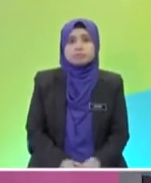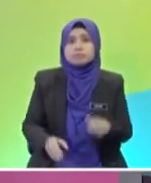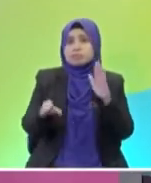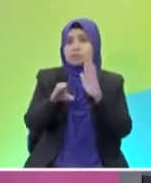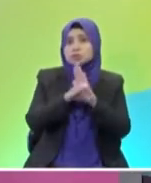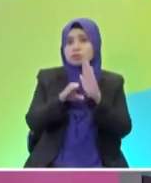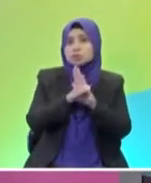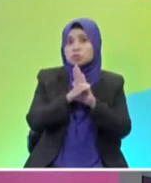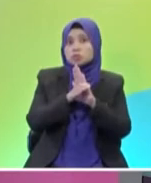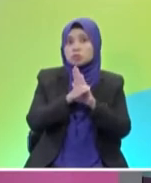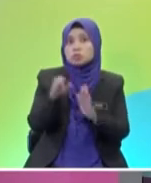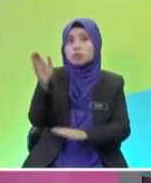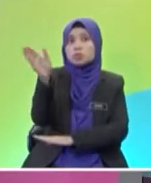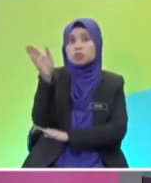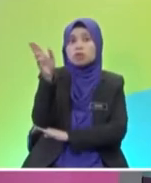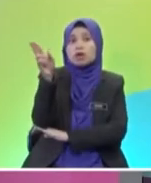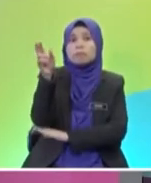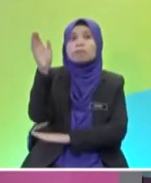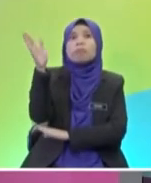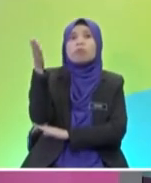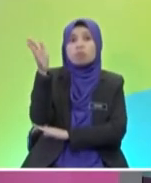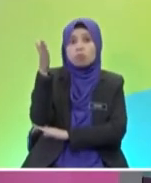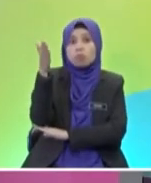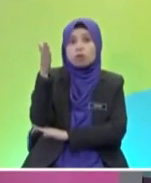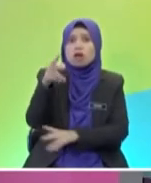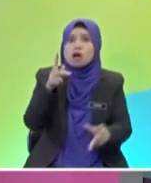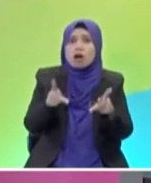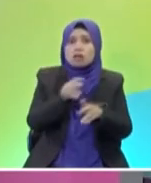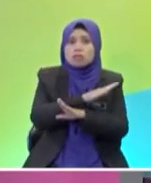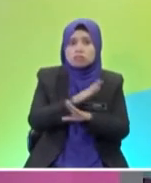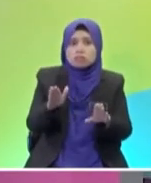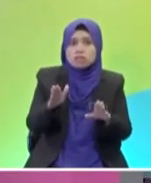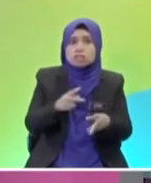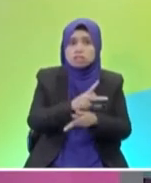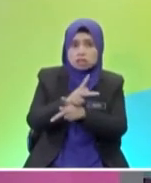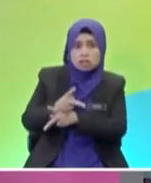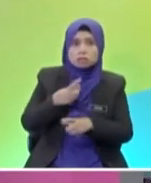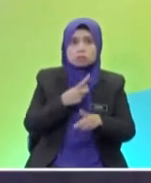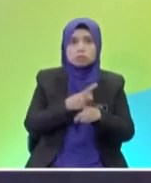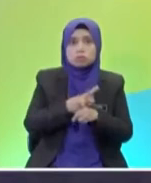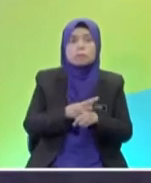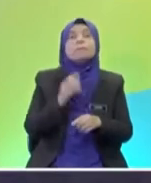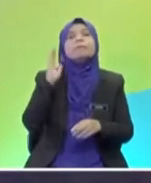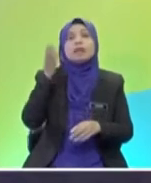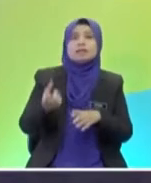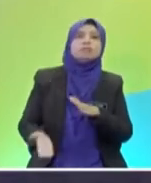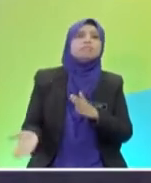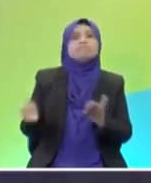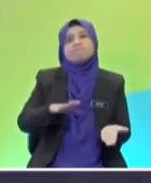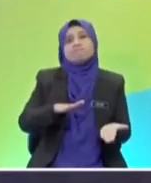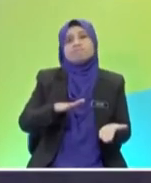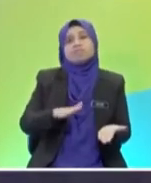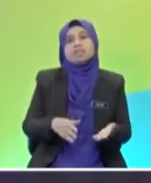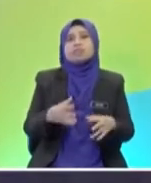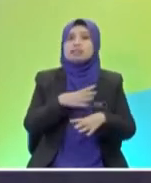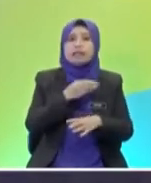example of pitcher plant. If you see, if we never control, one day we can't find them anymore. Oh, wow, that's sad. So okay. It's going to